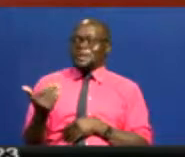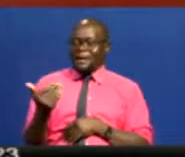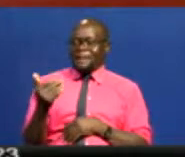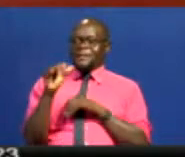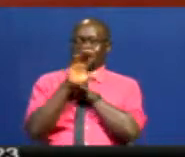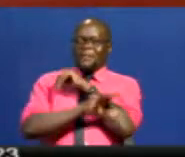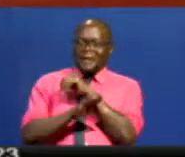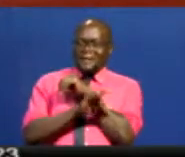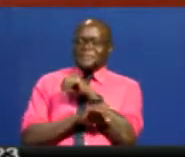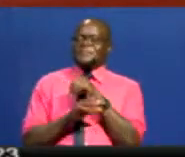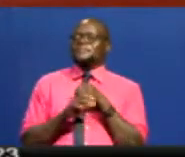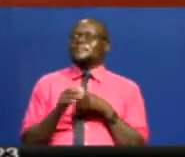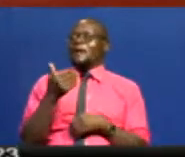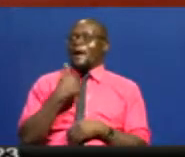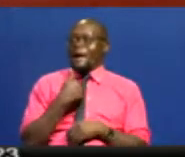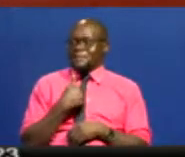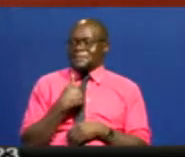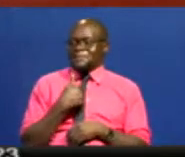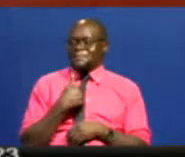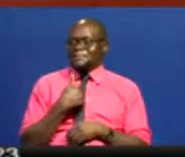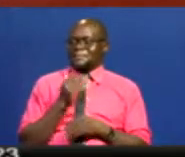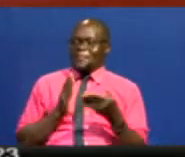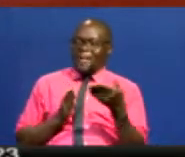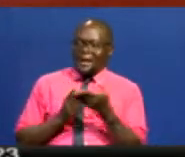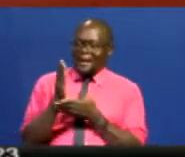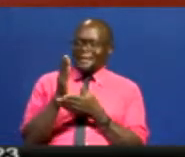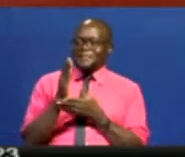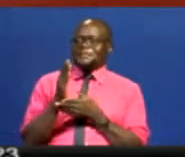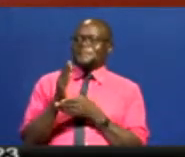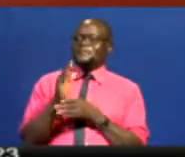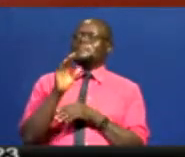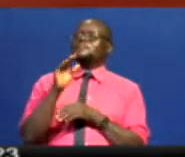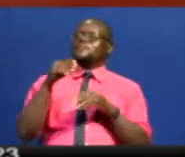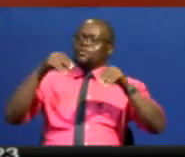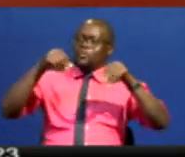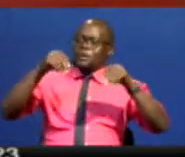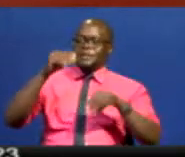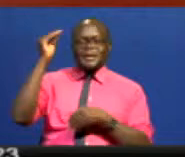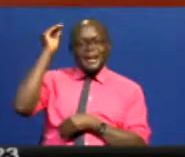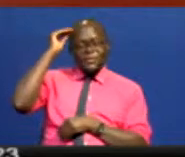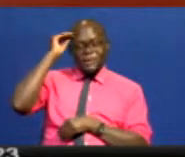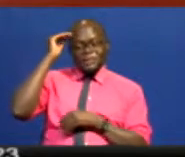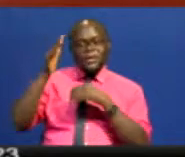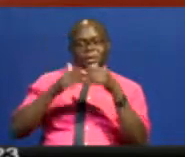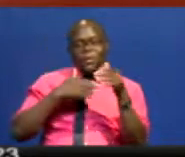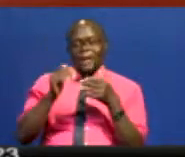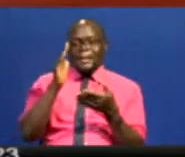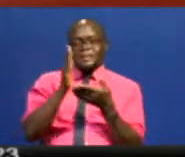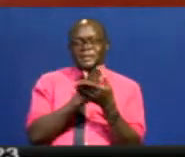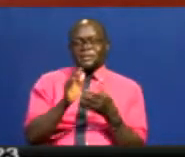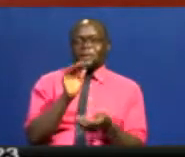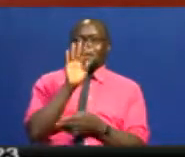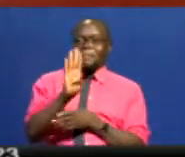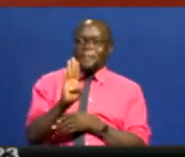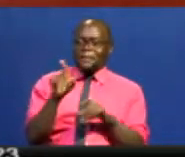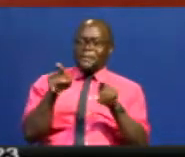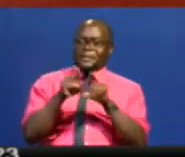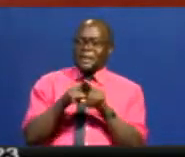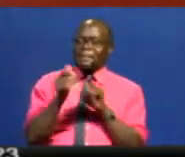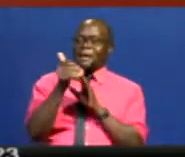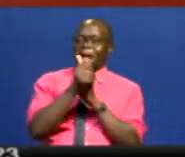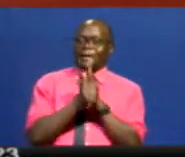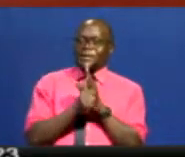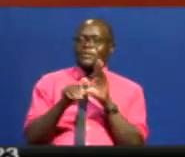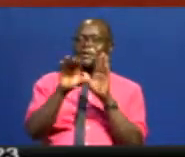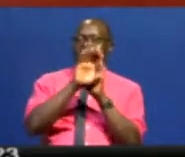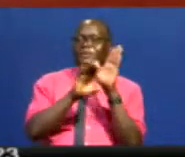country has a right to quality education. When I look at Section B of the same article of the